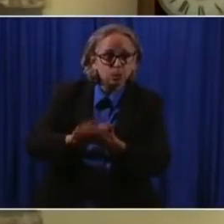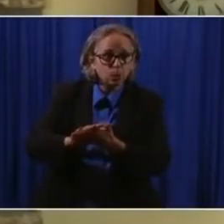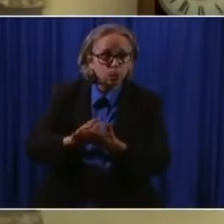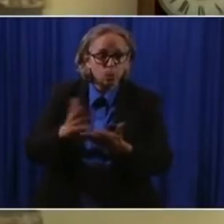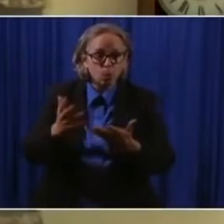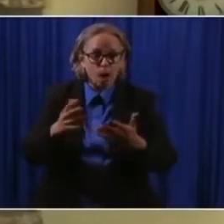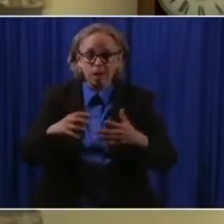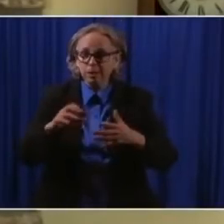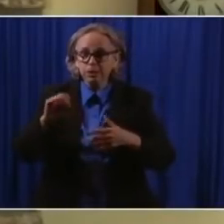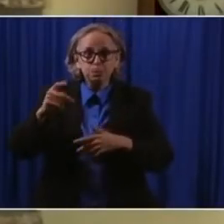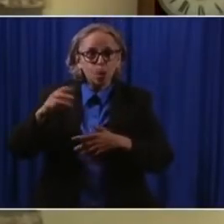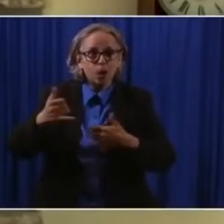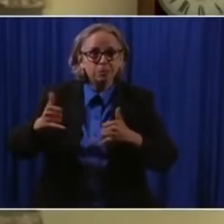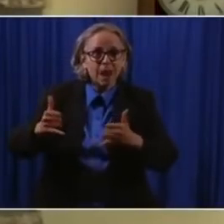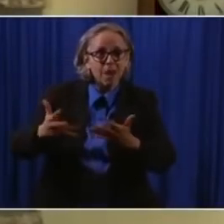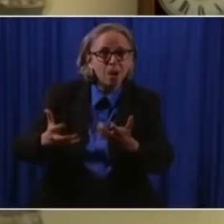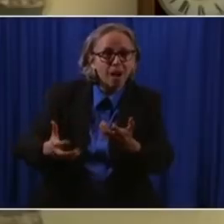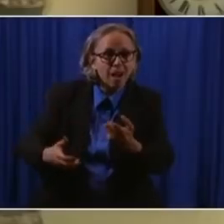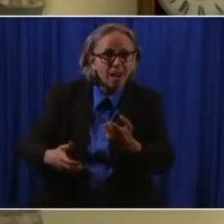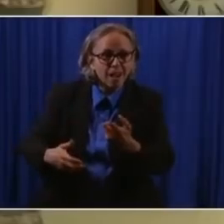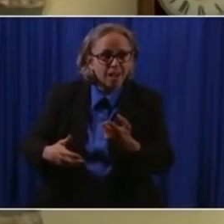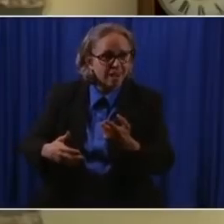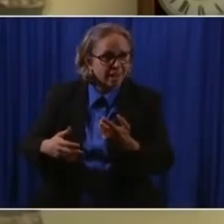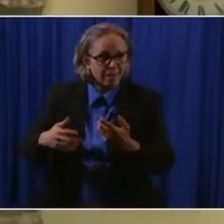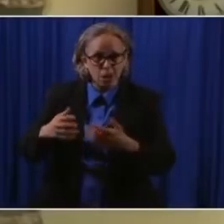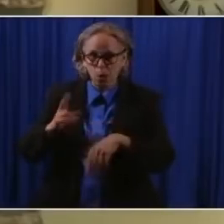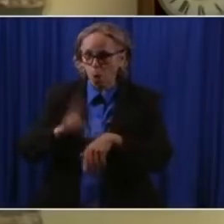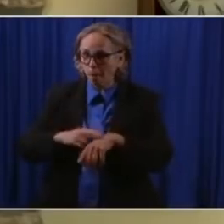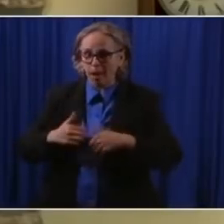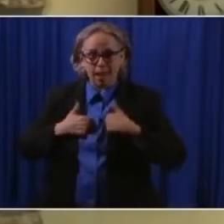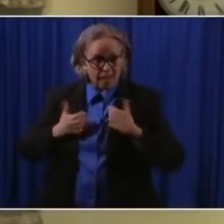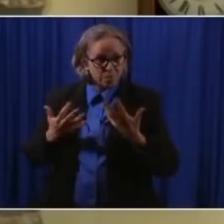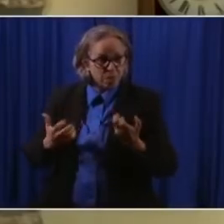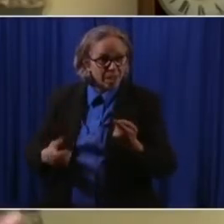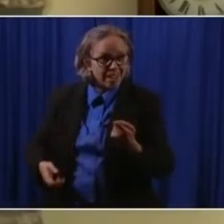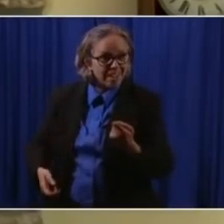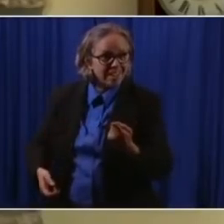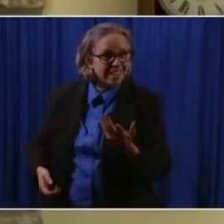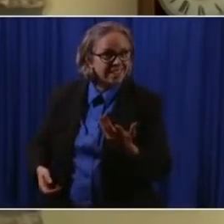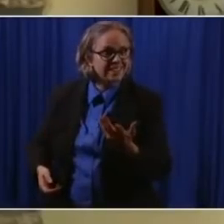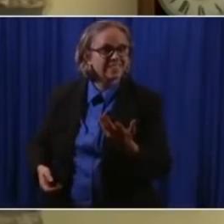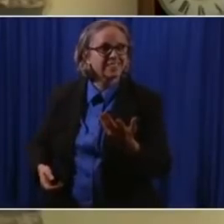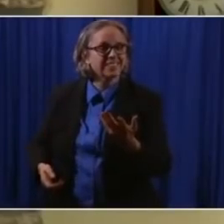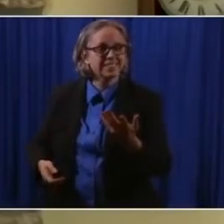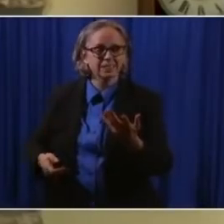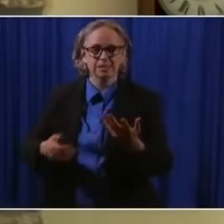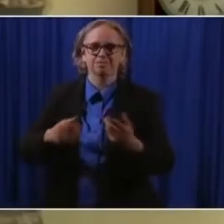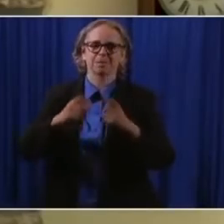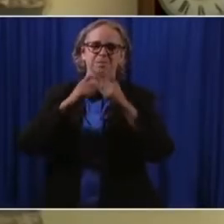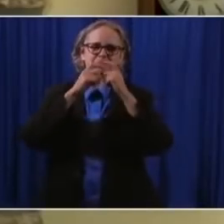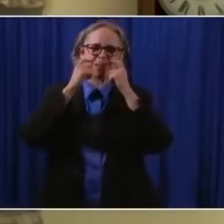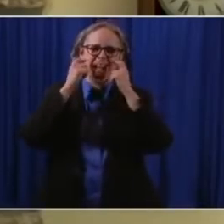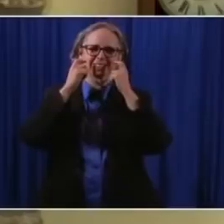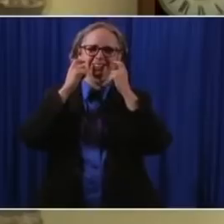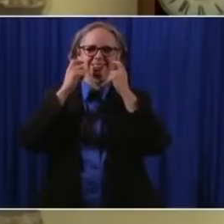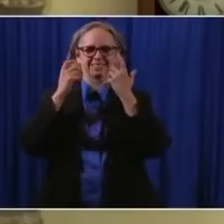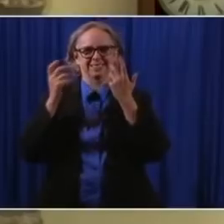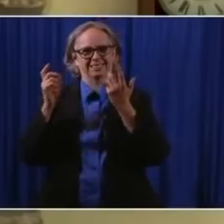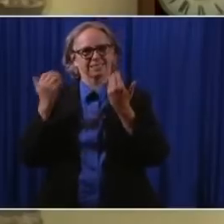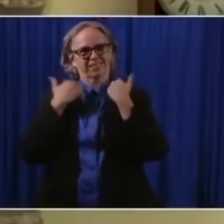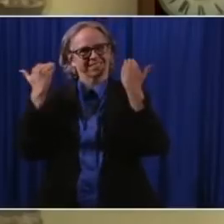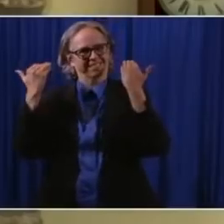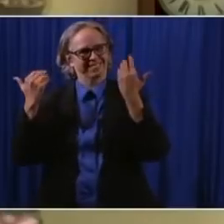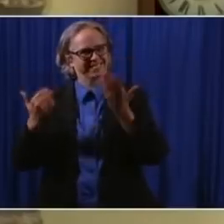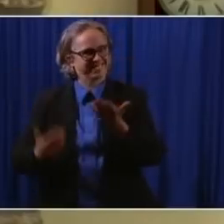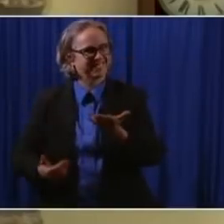want to have as normal a life as we can, this is what we have to do. So no, I'm not asking them